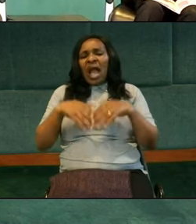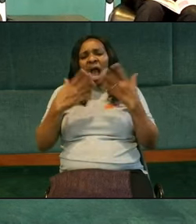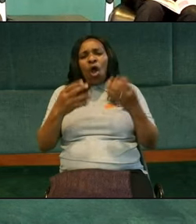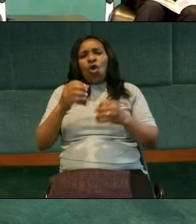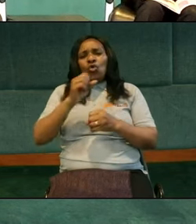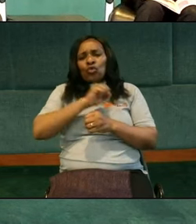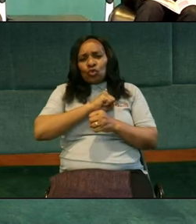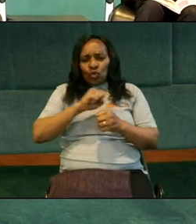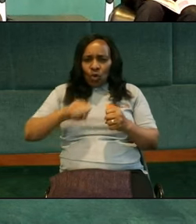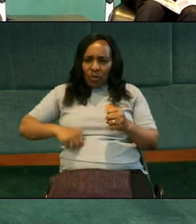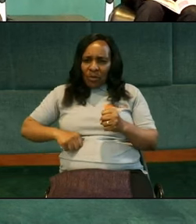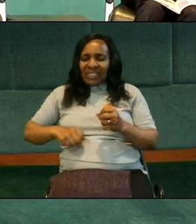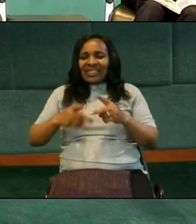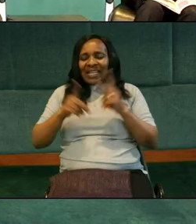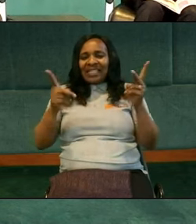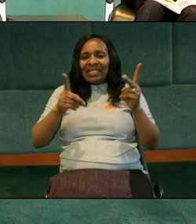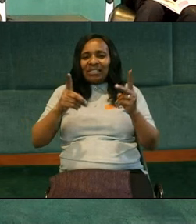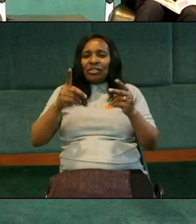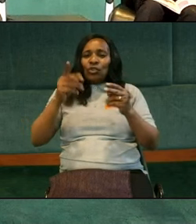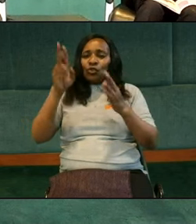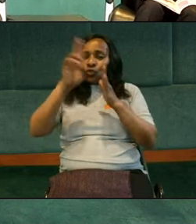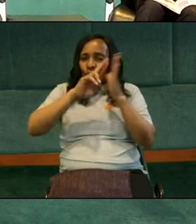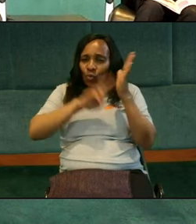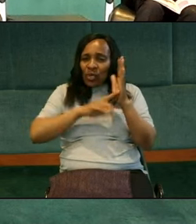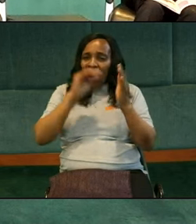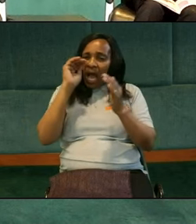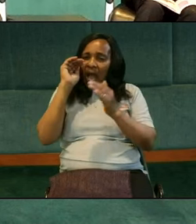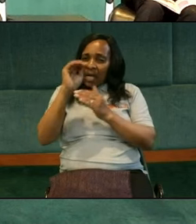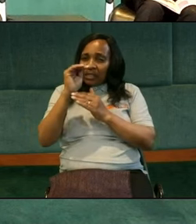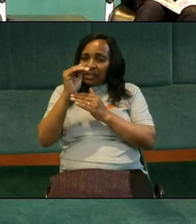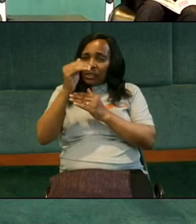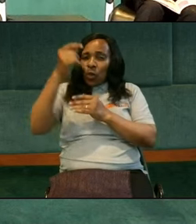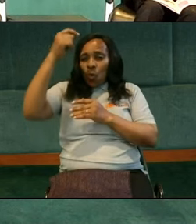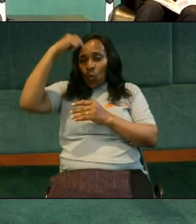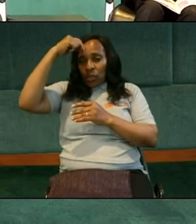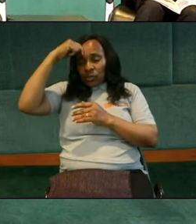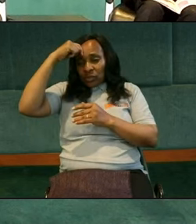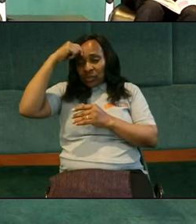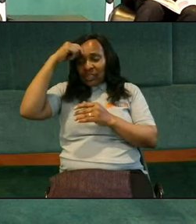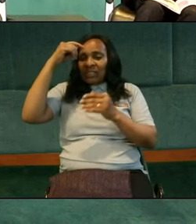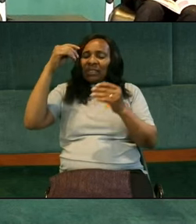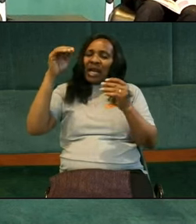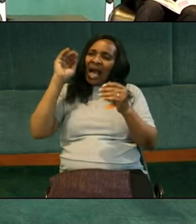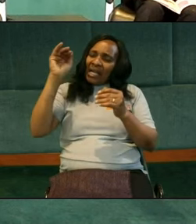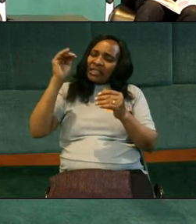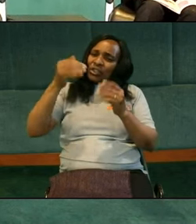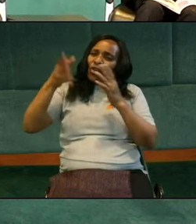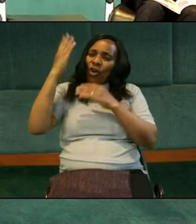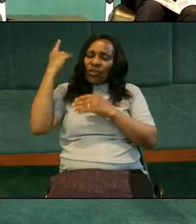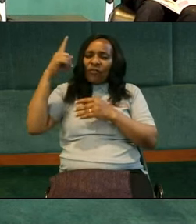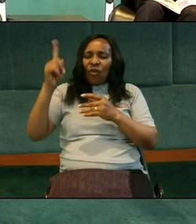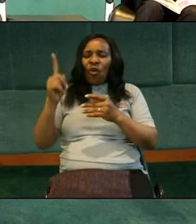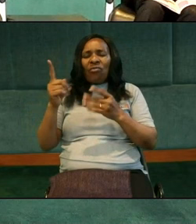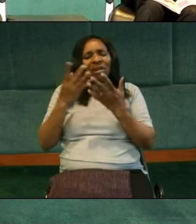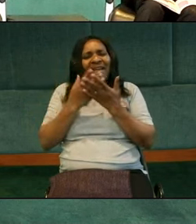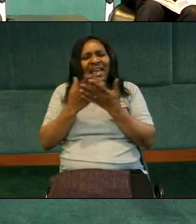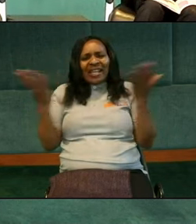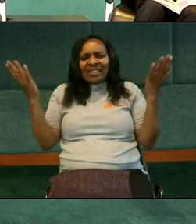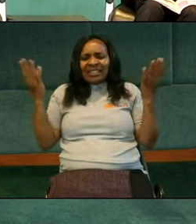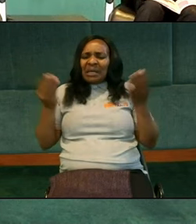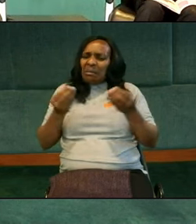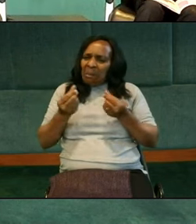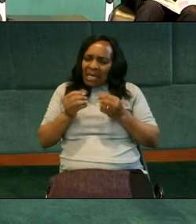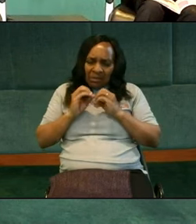Solomon, when he started his reign, he asked God for wisdom. He didn't ask God for fame, money. He asked God for